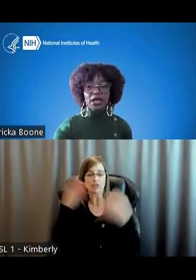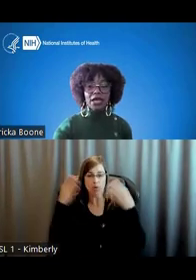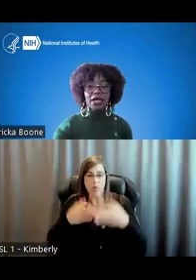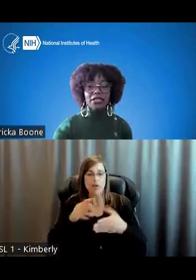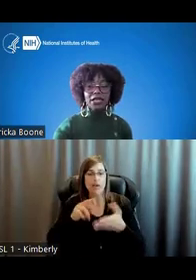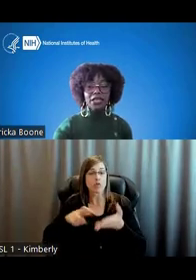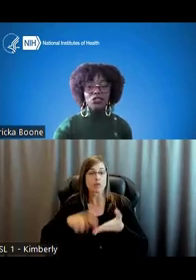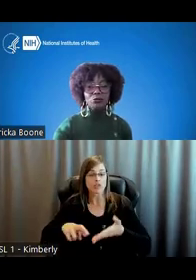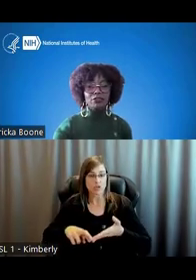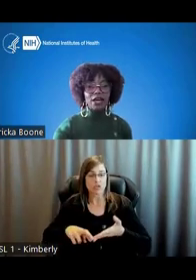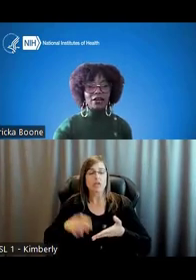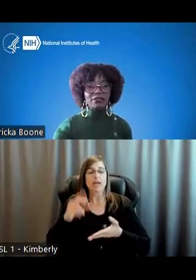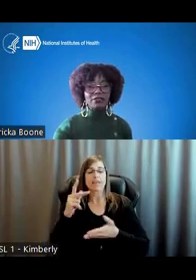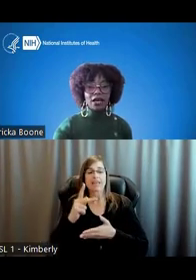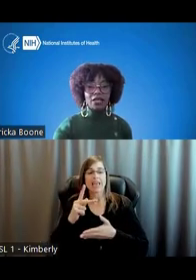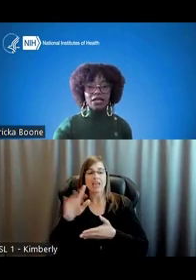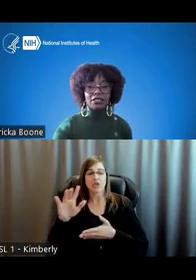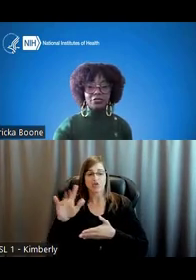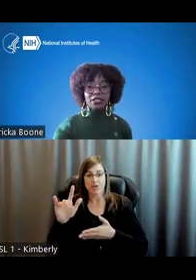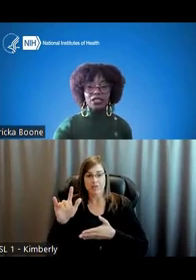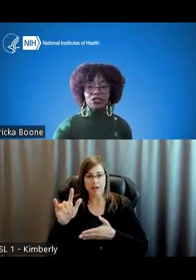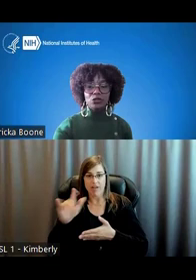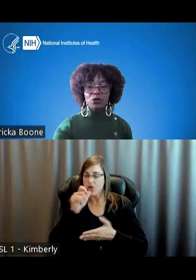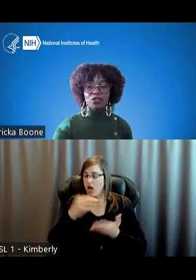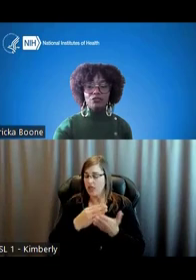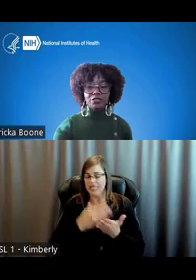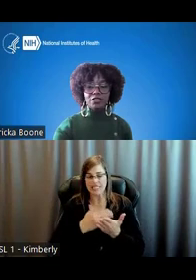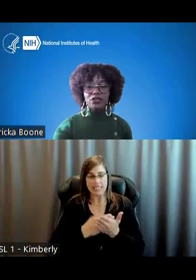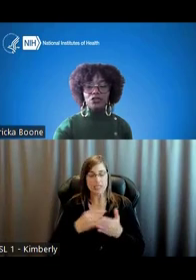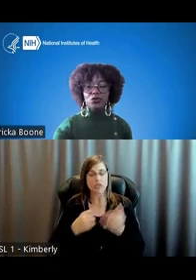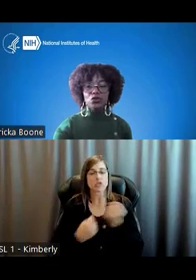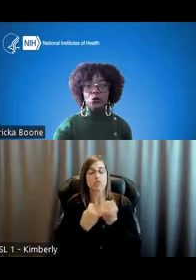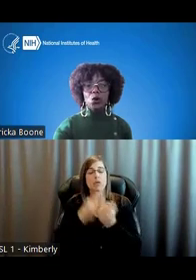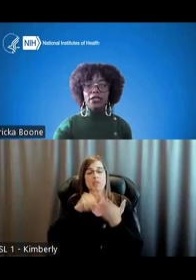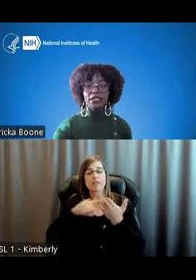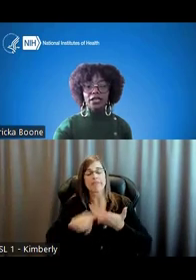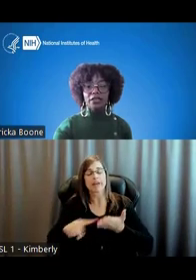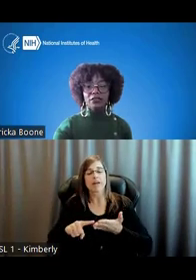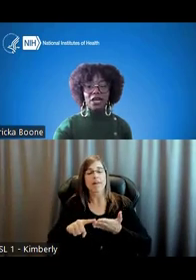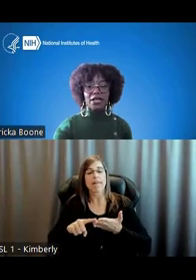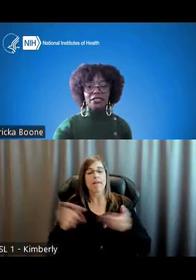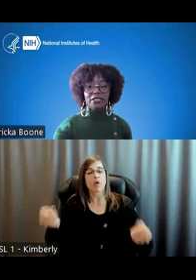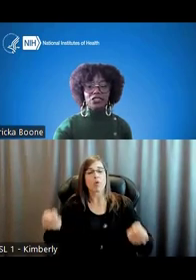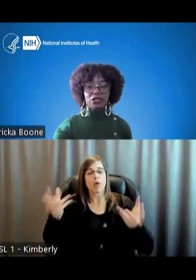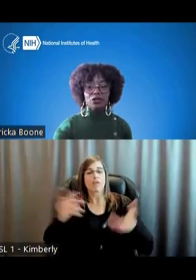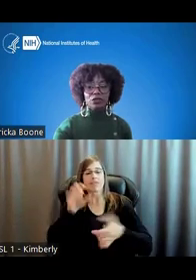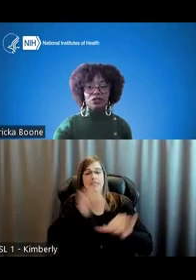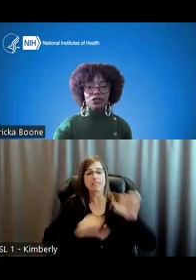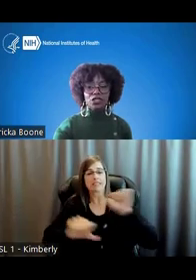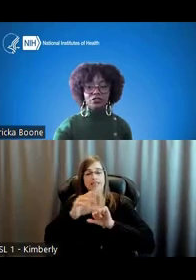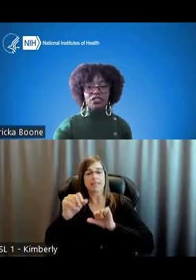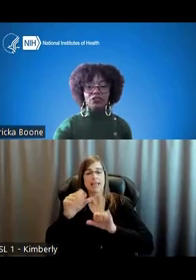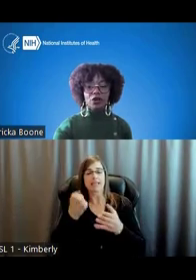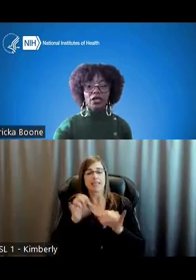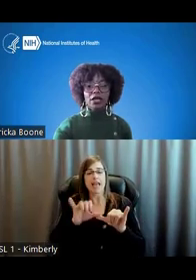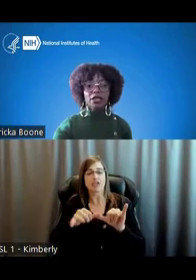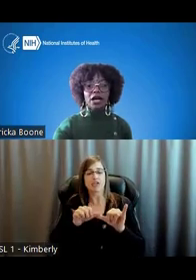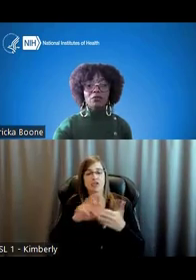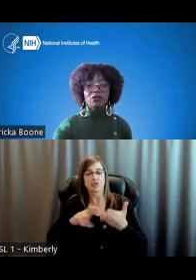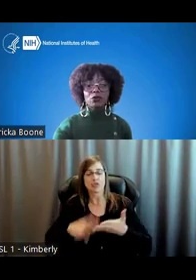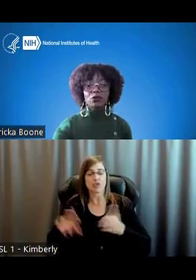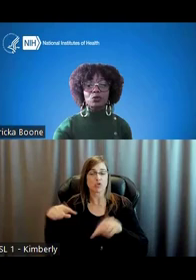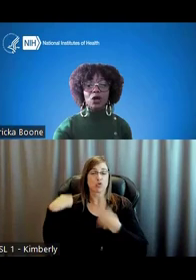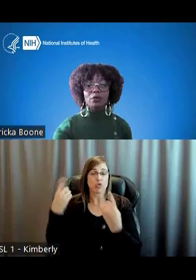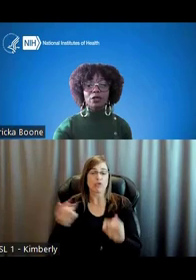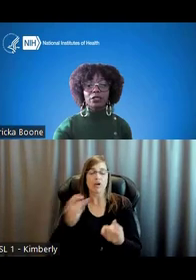research. And the K25, not listed here, supports investigators whose quantitative science and engineering research has thus far